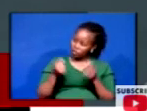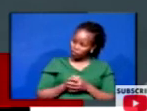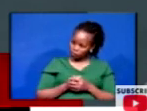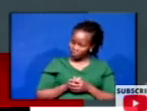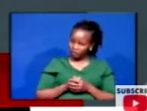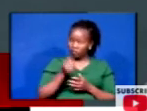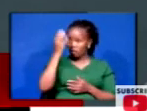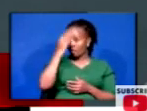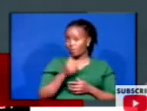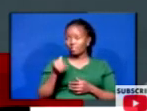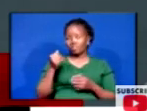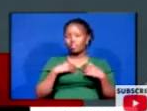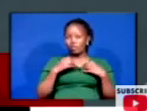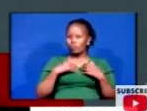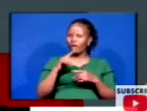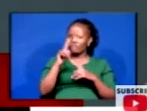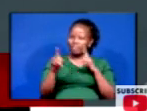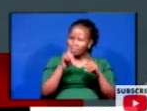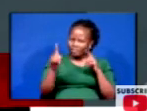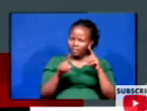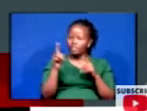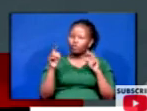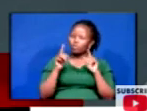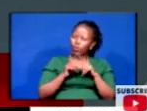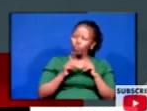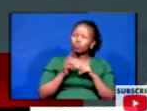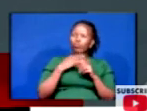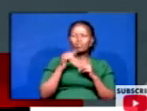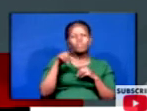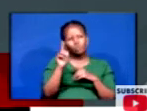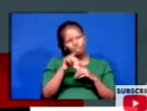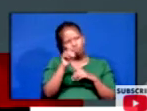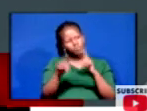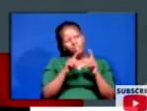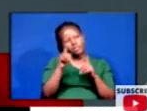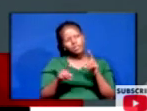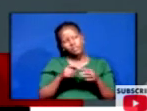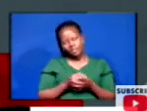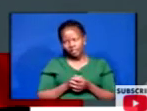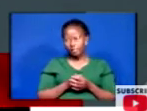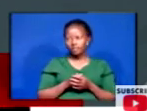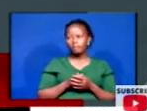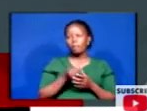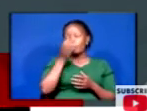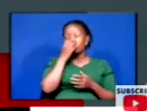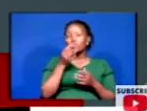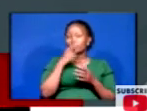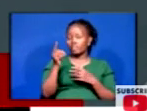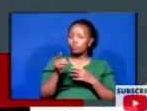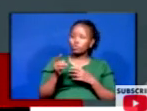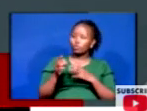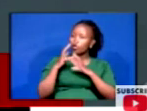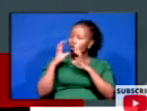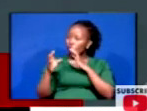that, you know, there are checks and balances. You know, they want to be checked. That's the message that's coming out. So he says he's going to place a call, both to